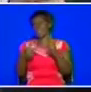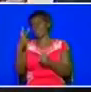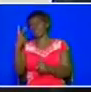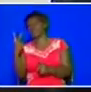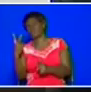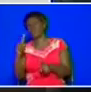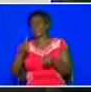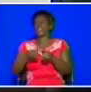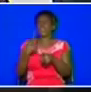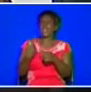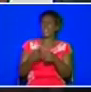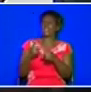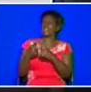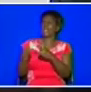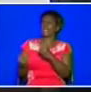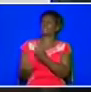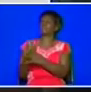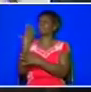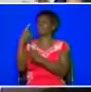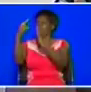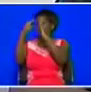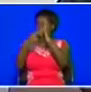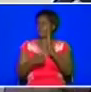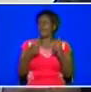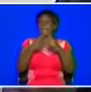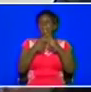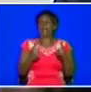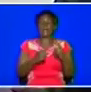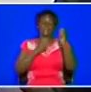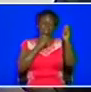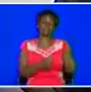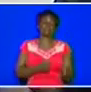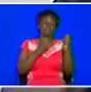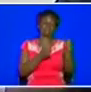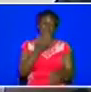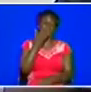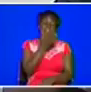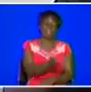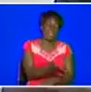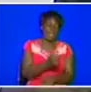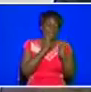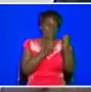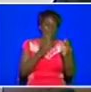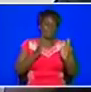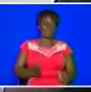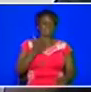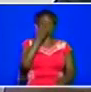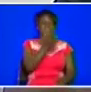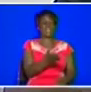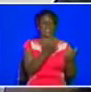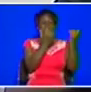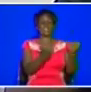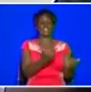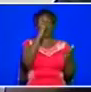Then it has to start producing, bang, bang, bang. But farms are there. Farmers are there. What they